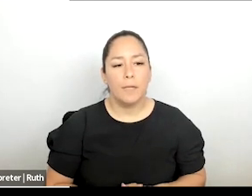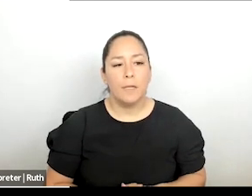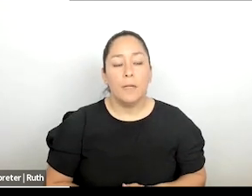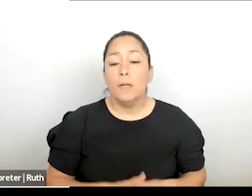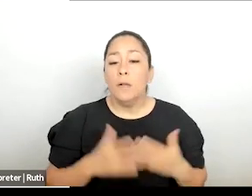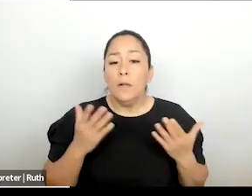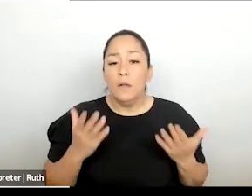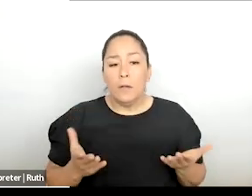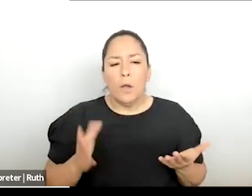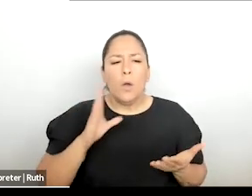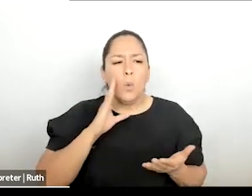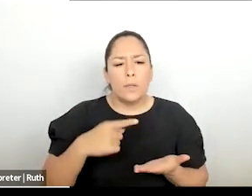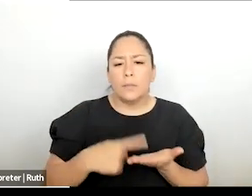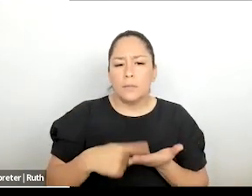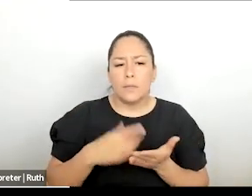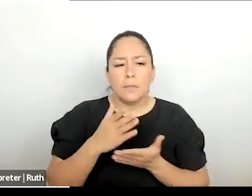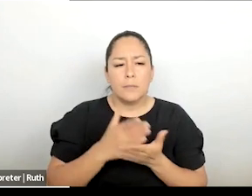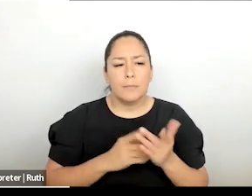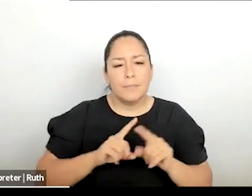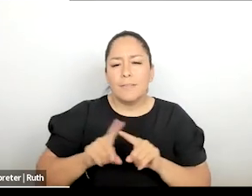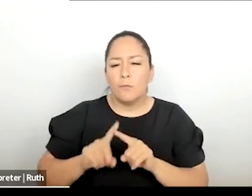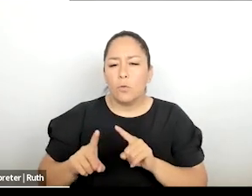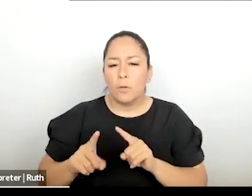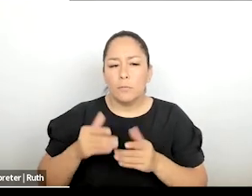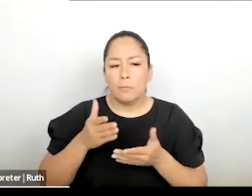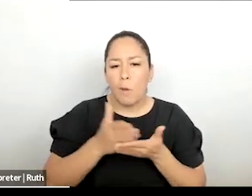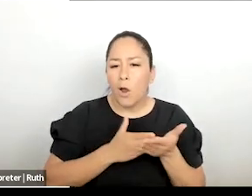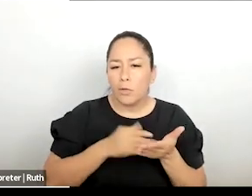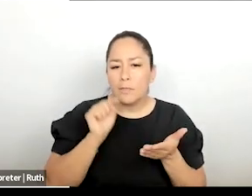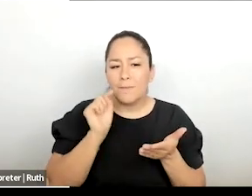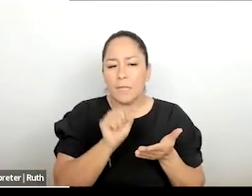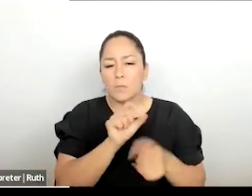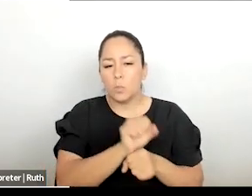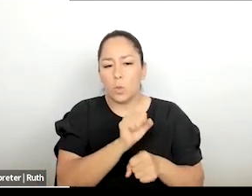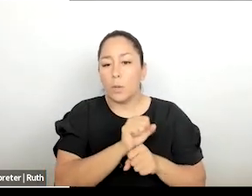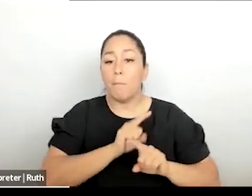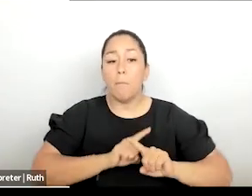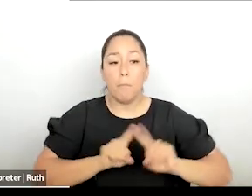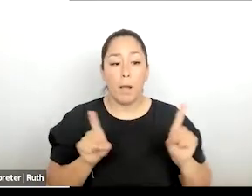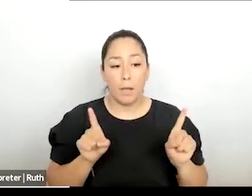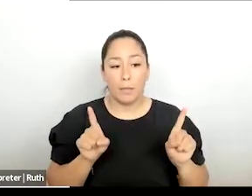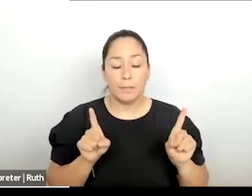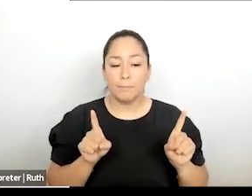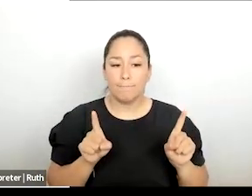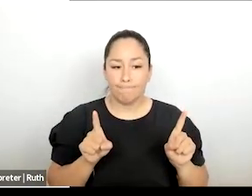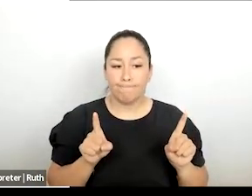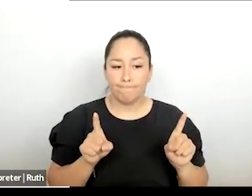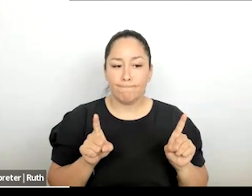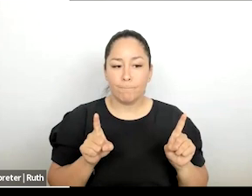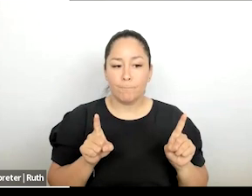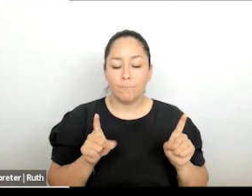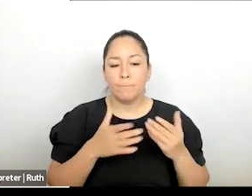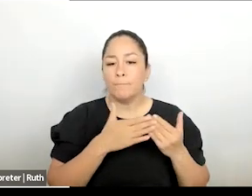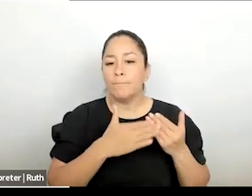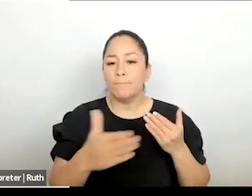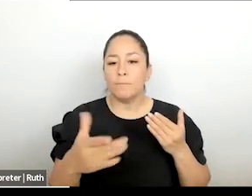And so I'll talk through a couple of different pieces with regards to this work, but know that in the long